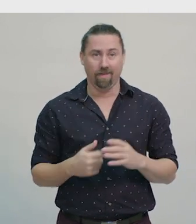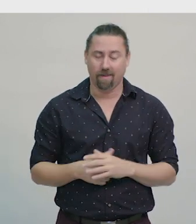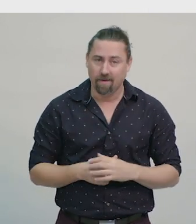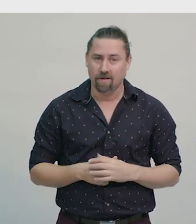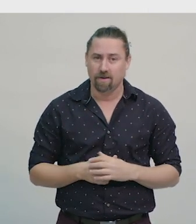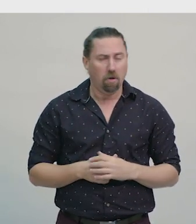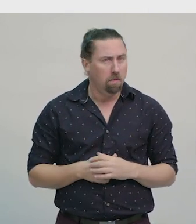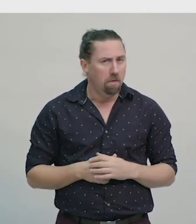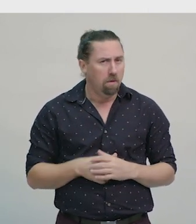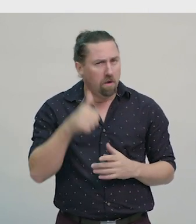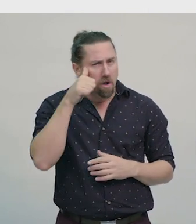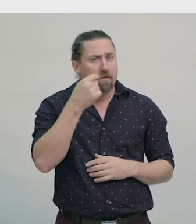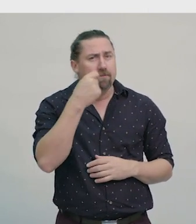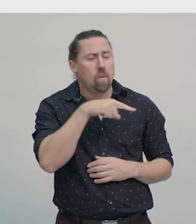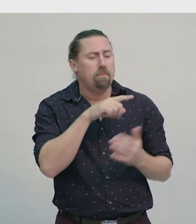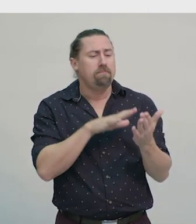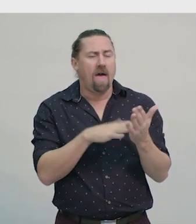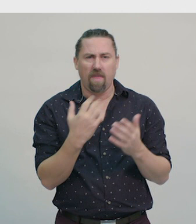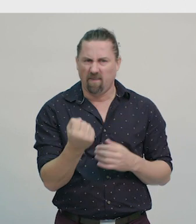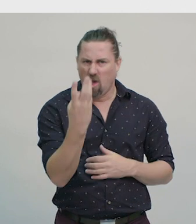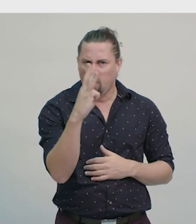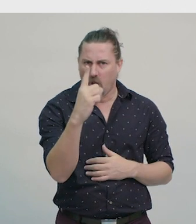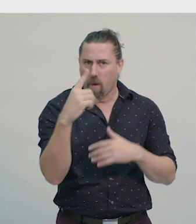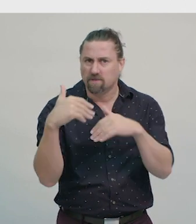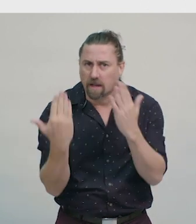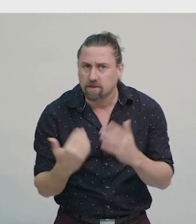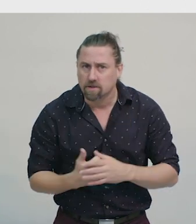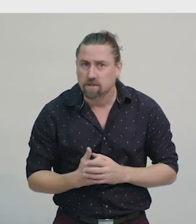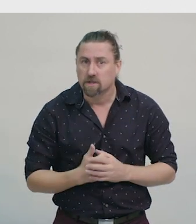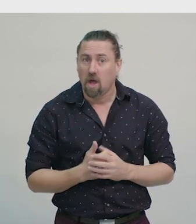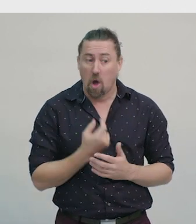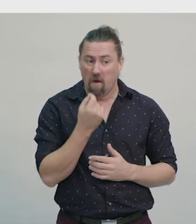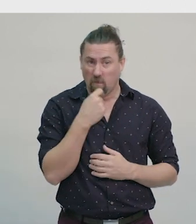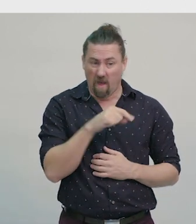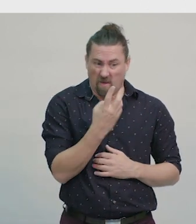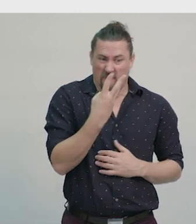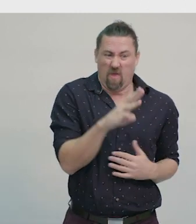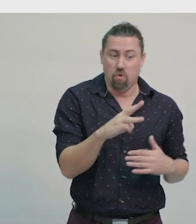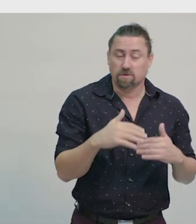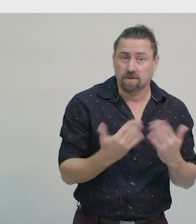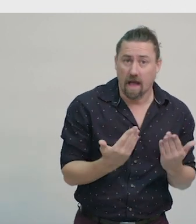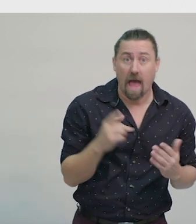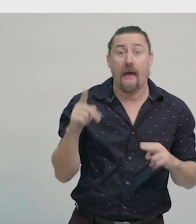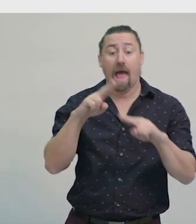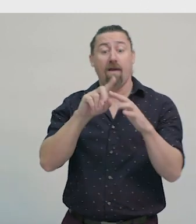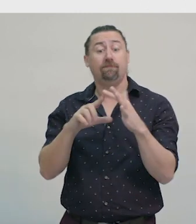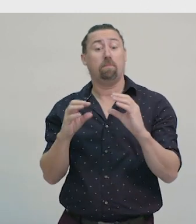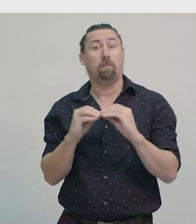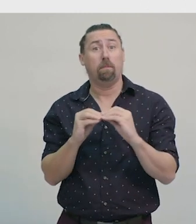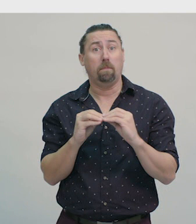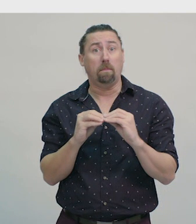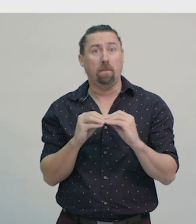some months have 31 days in total? Some have 30 days in total, and February has